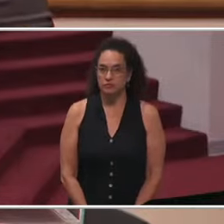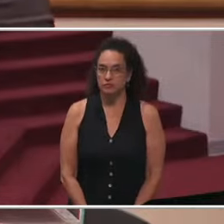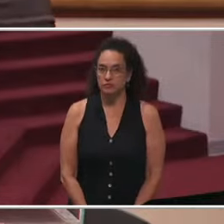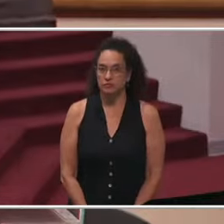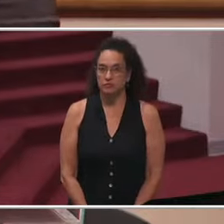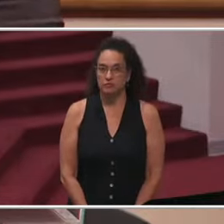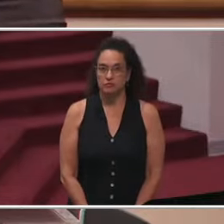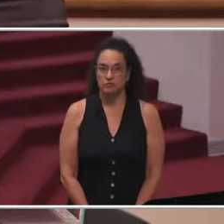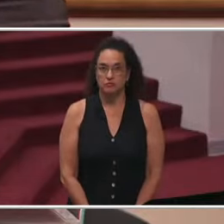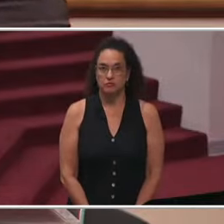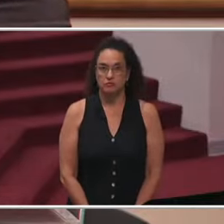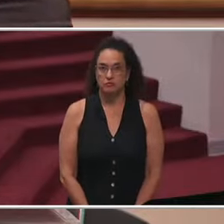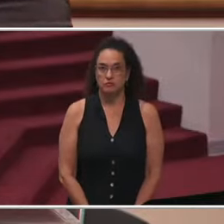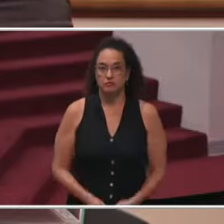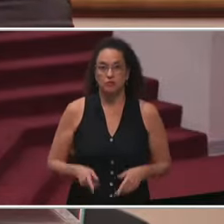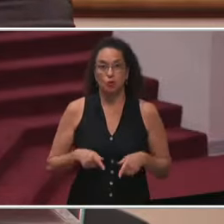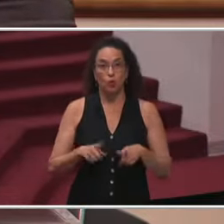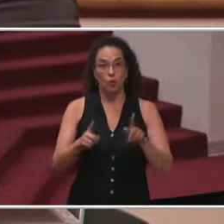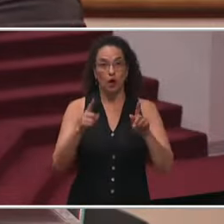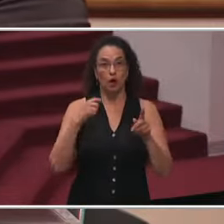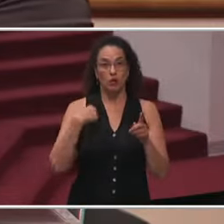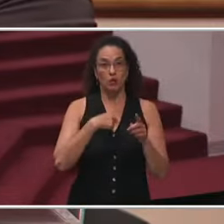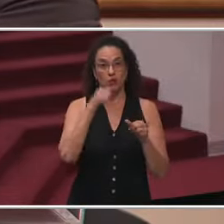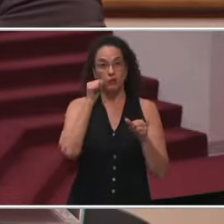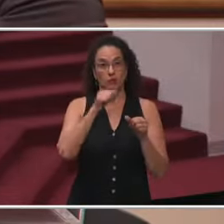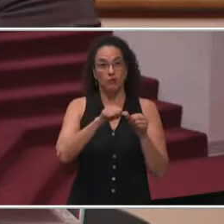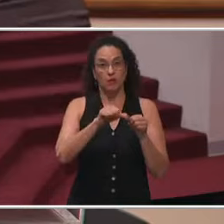And as we remember 9/11,